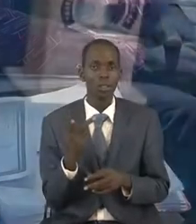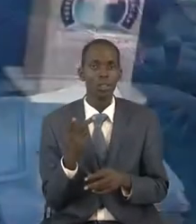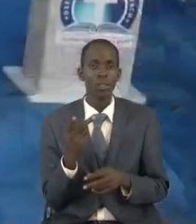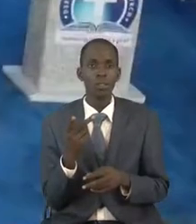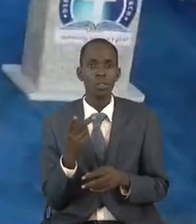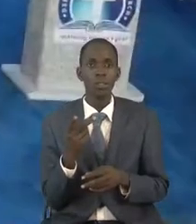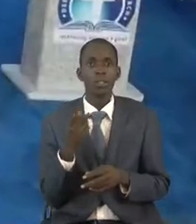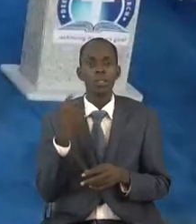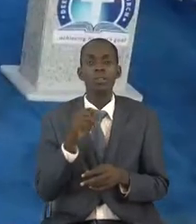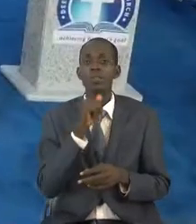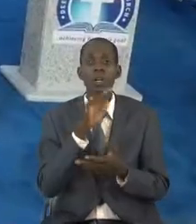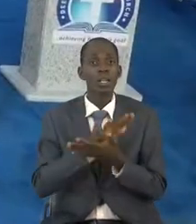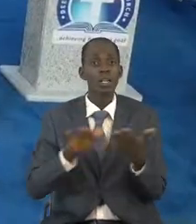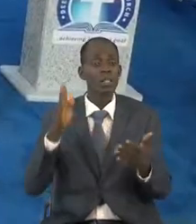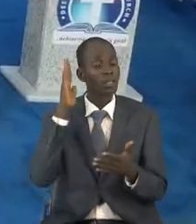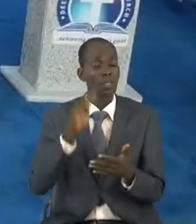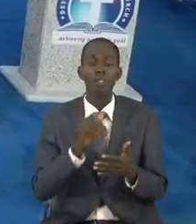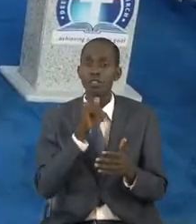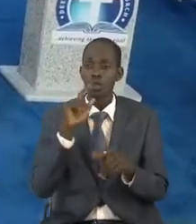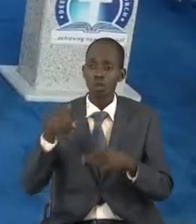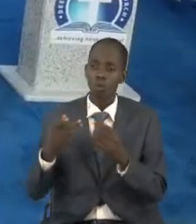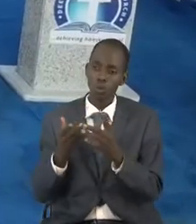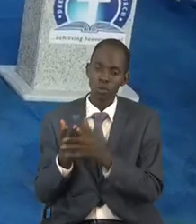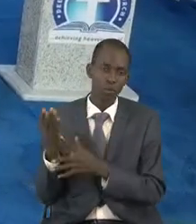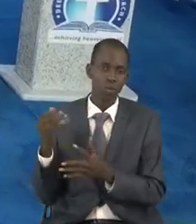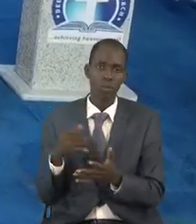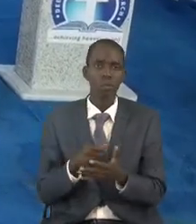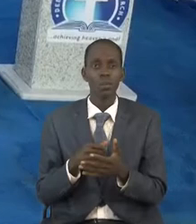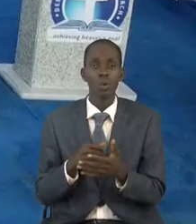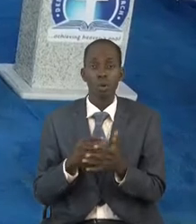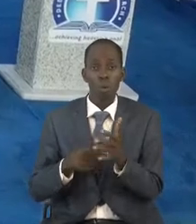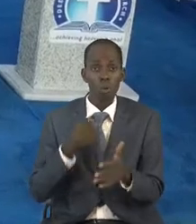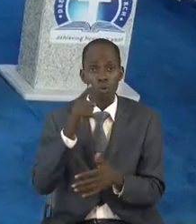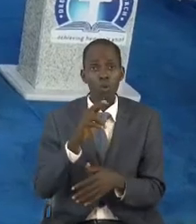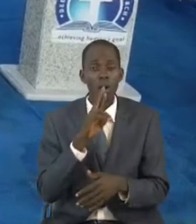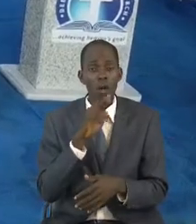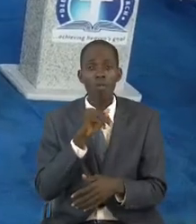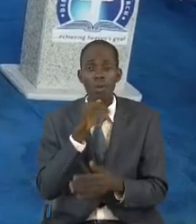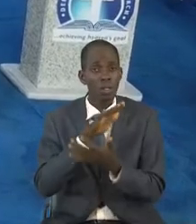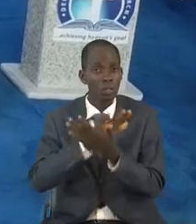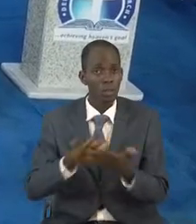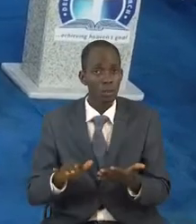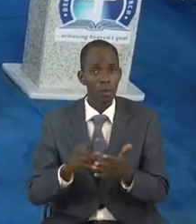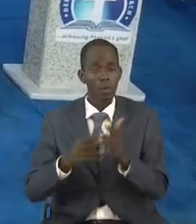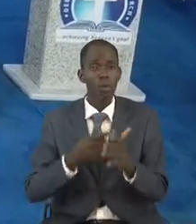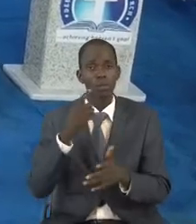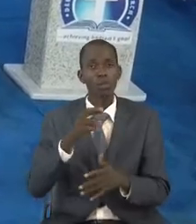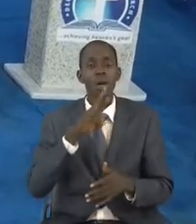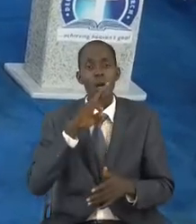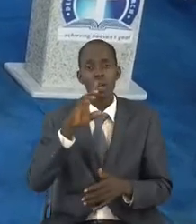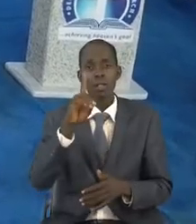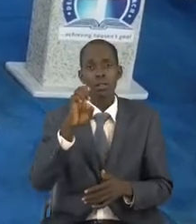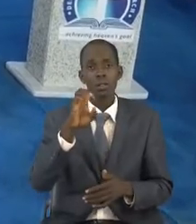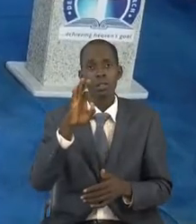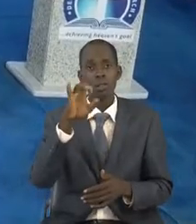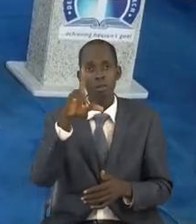unclean shall not pass over it. Once you're unclean, Once you are defiled, once